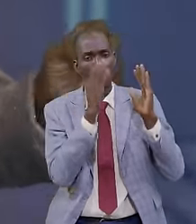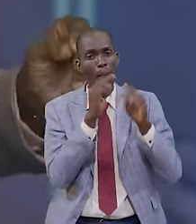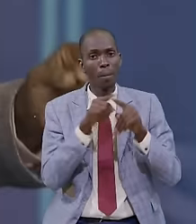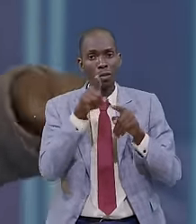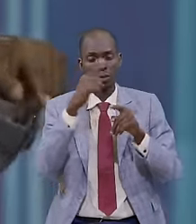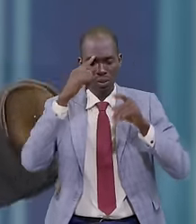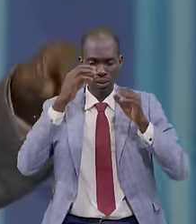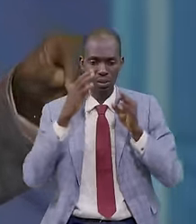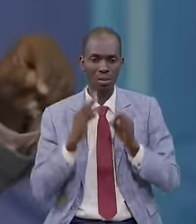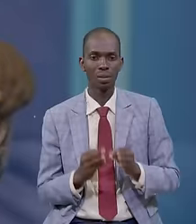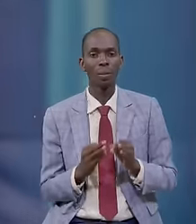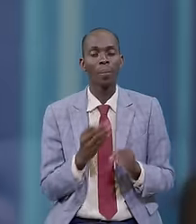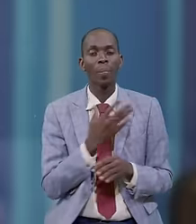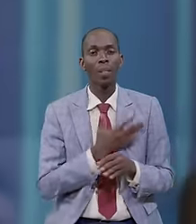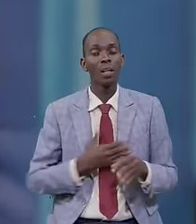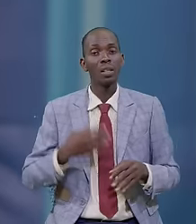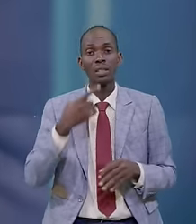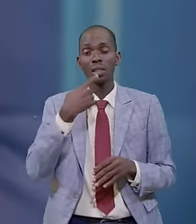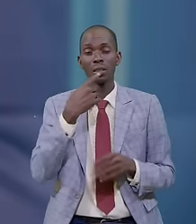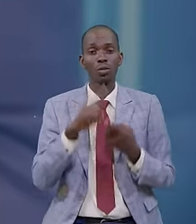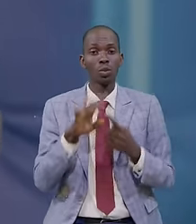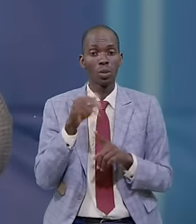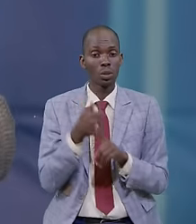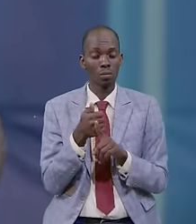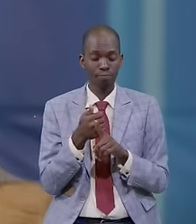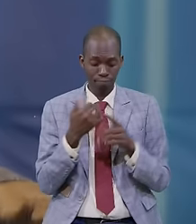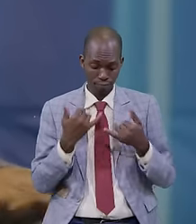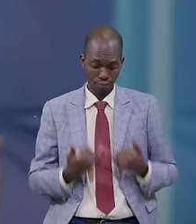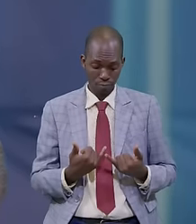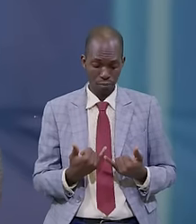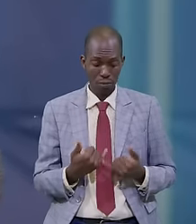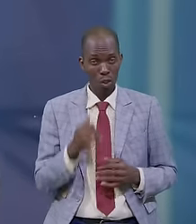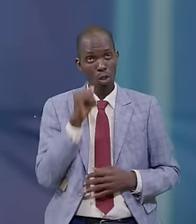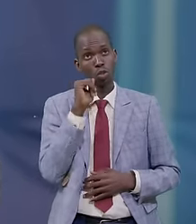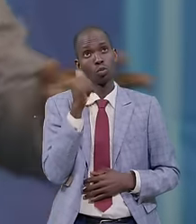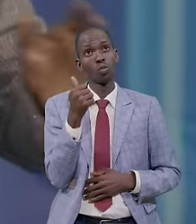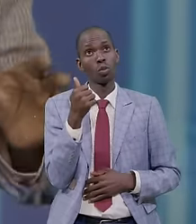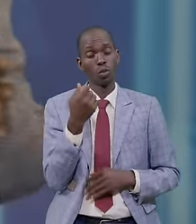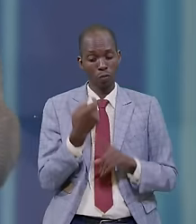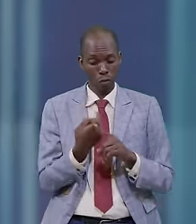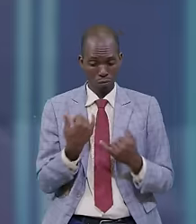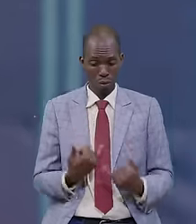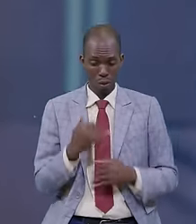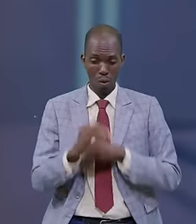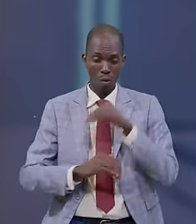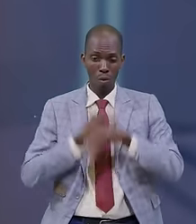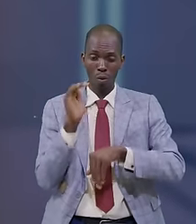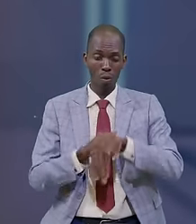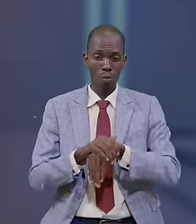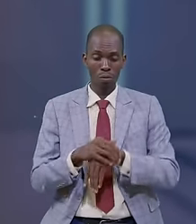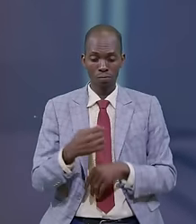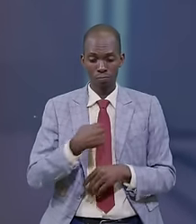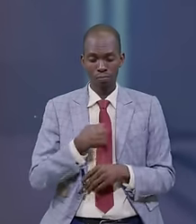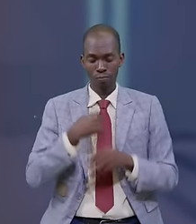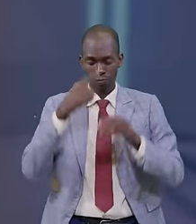say, now, tomorrow, henceforth, I've chosen